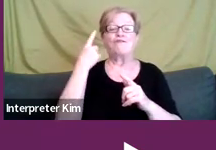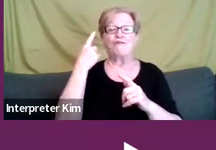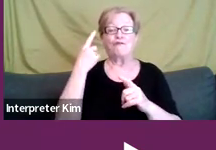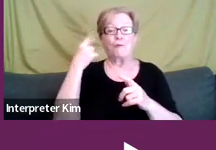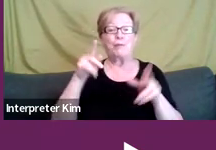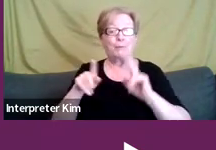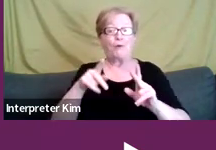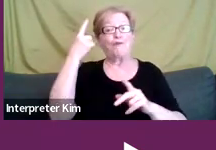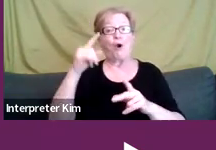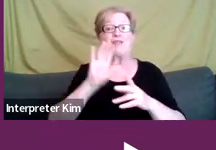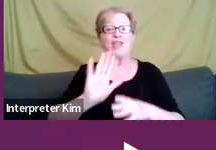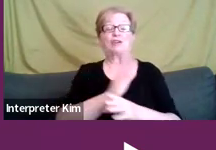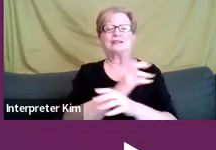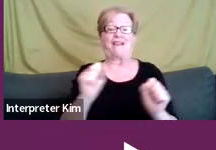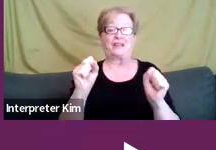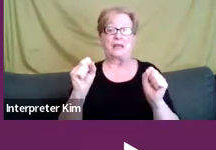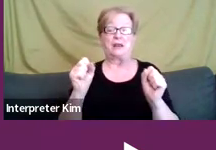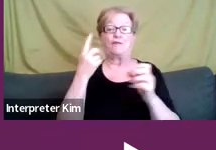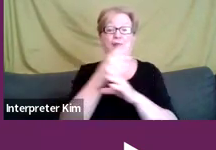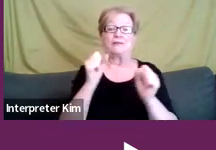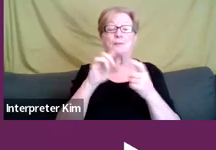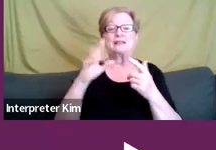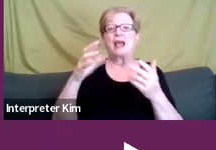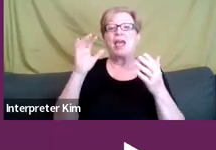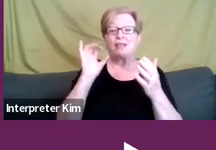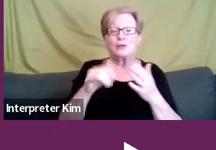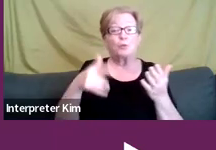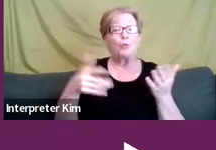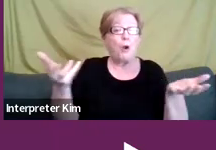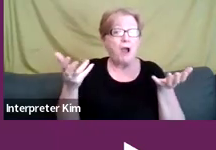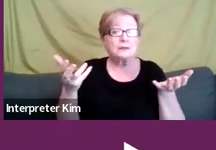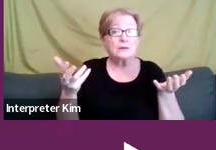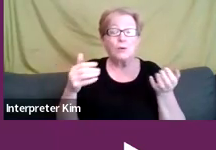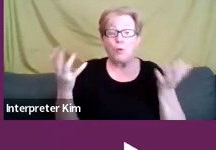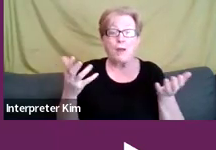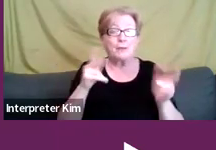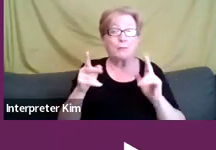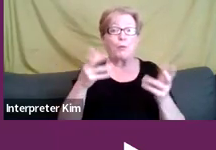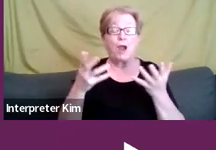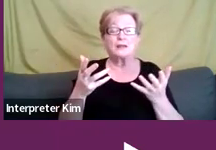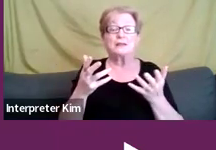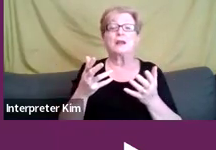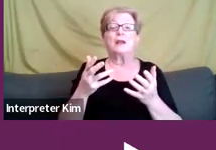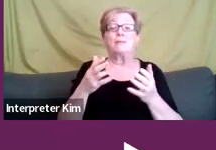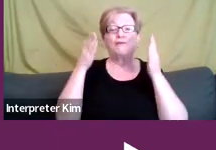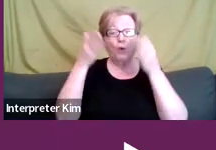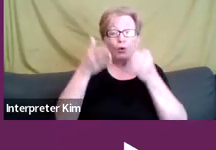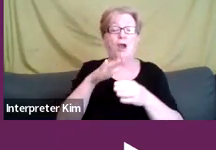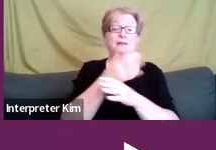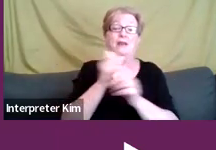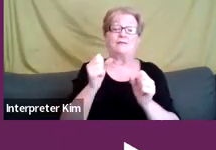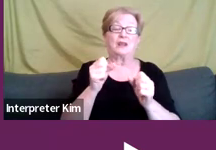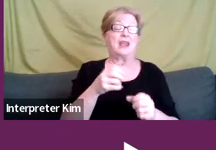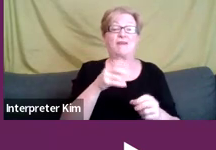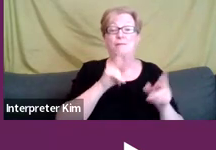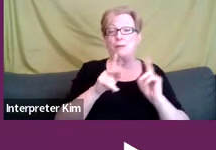those are the dimensions that they want to deal with competently when they're in an